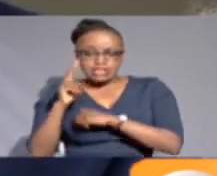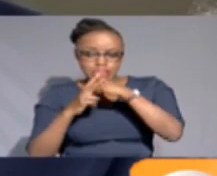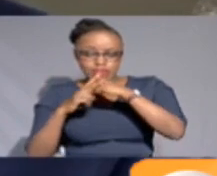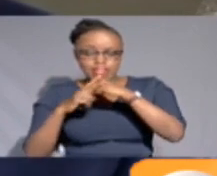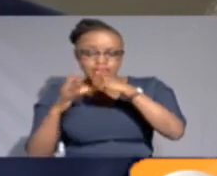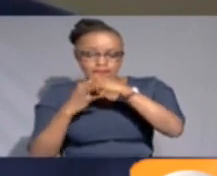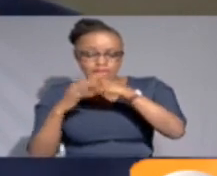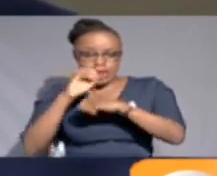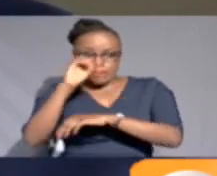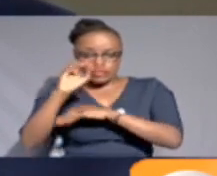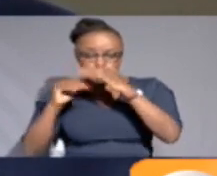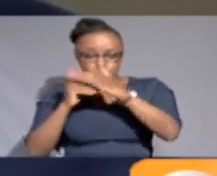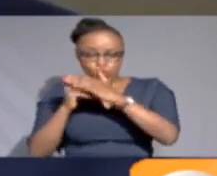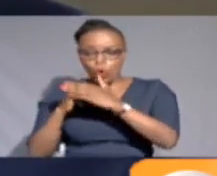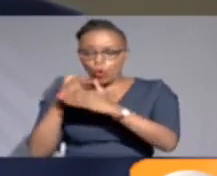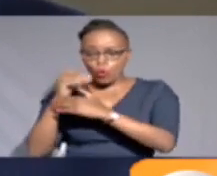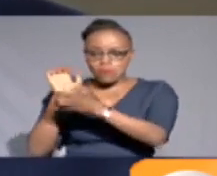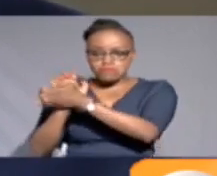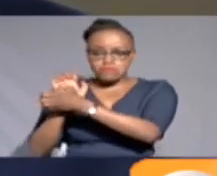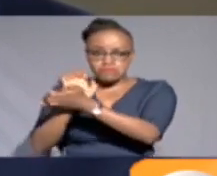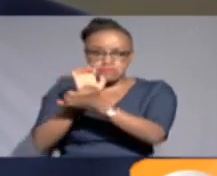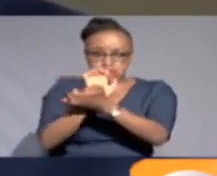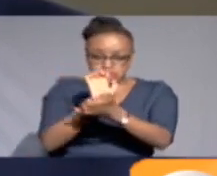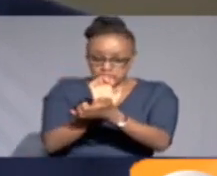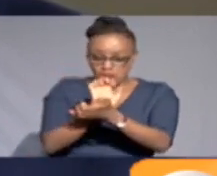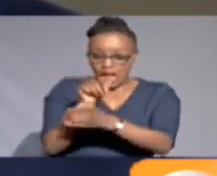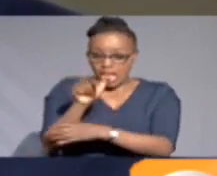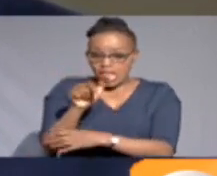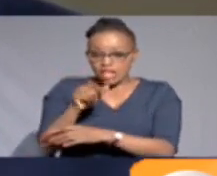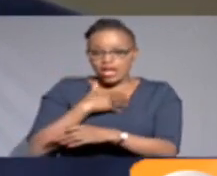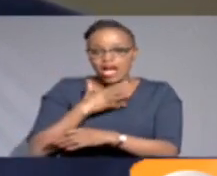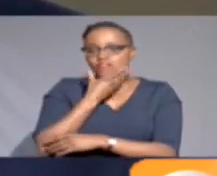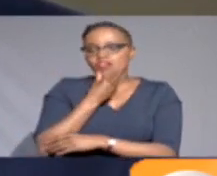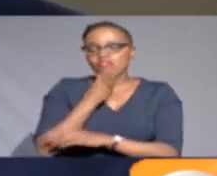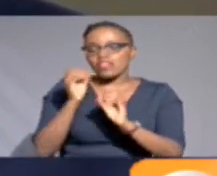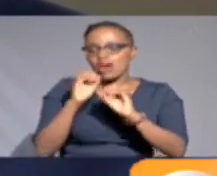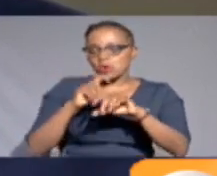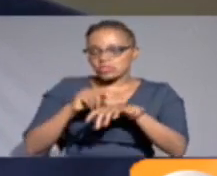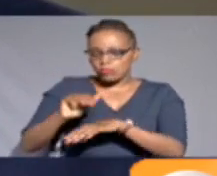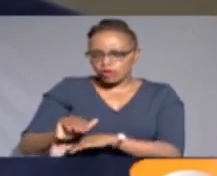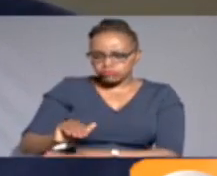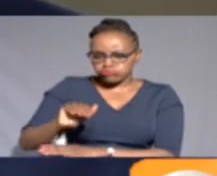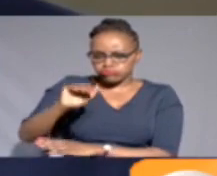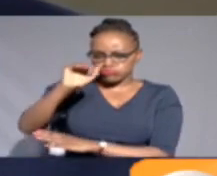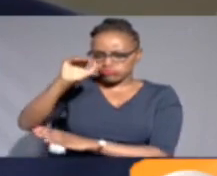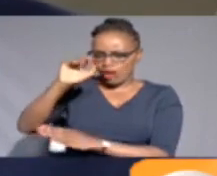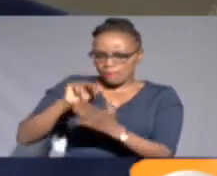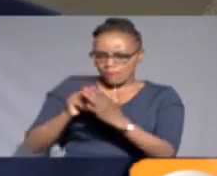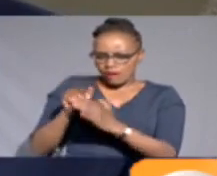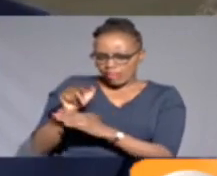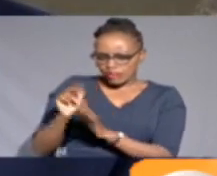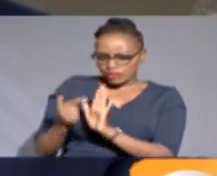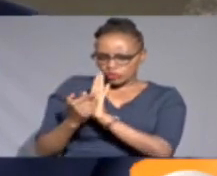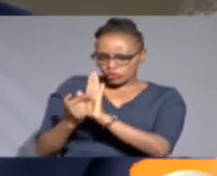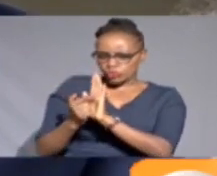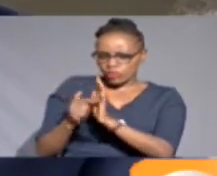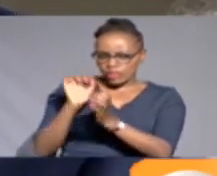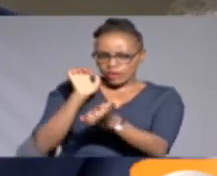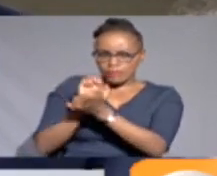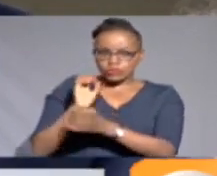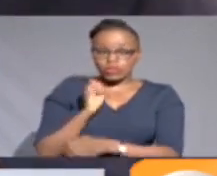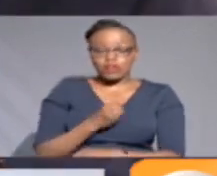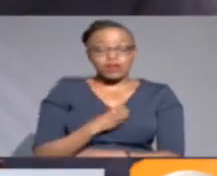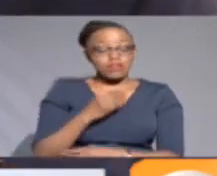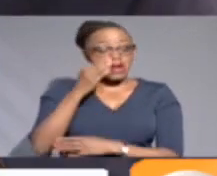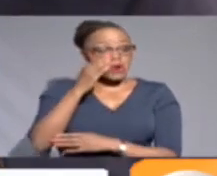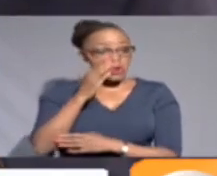78% of all that we interviewed, prisoners, inmates, did not have a father growing up. So it does is reflected in our prisons. My